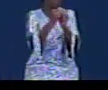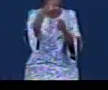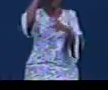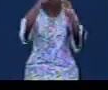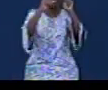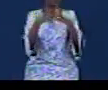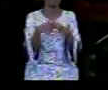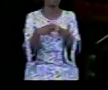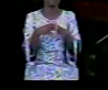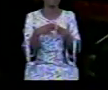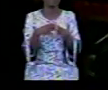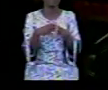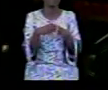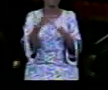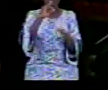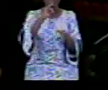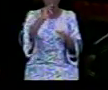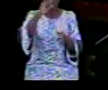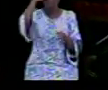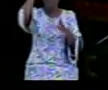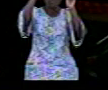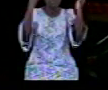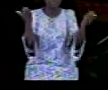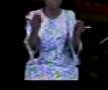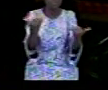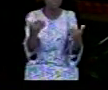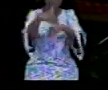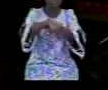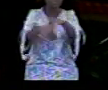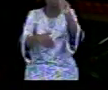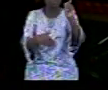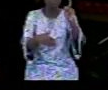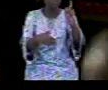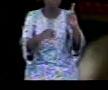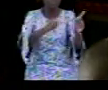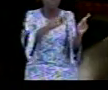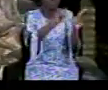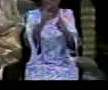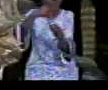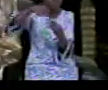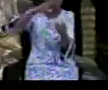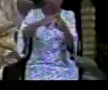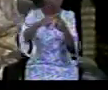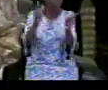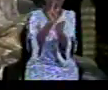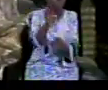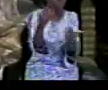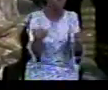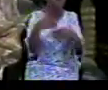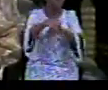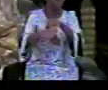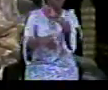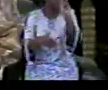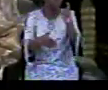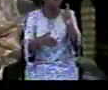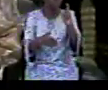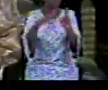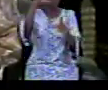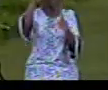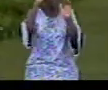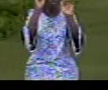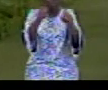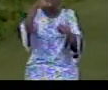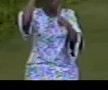Is he here tonight? Is he going around to get you tonight? Is he going to heal you